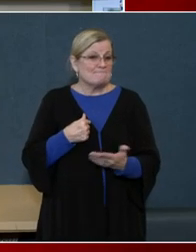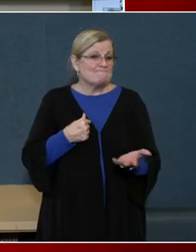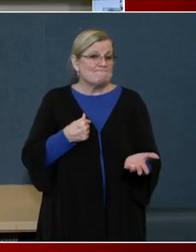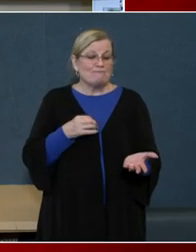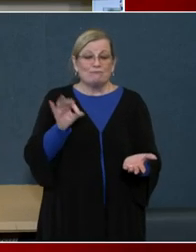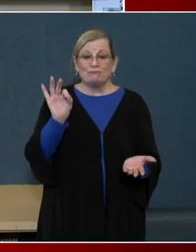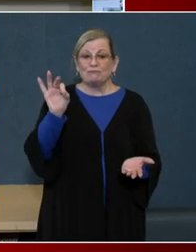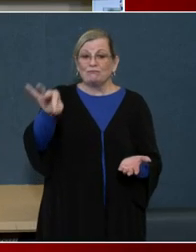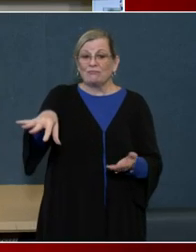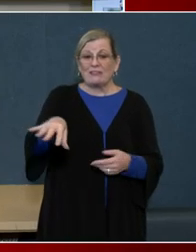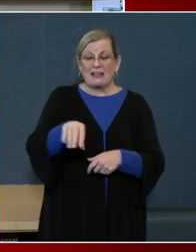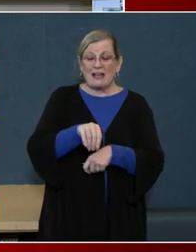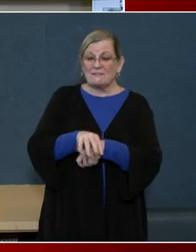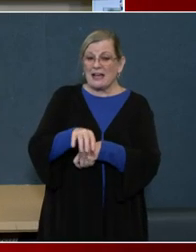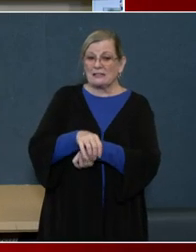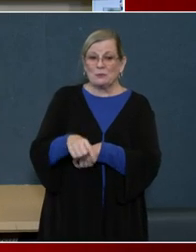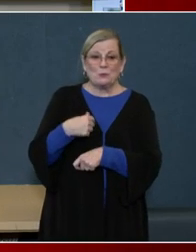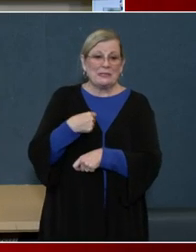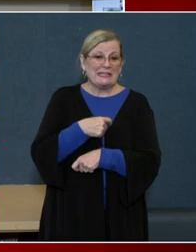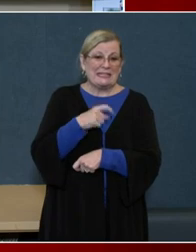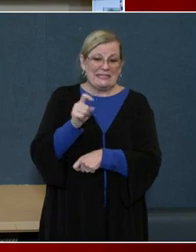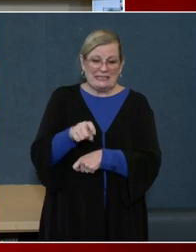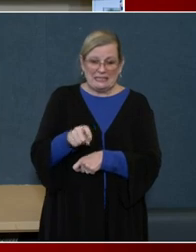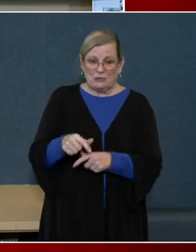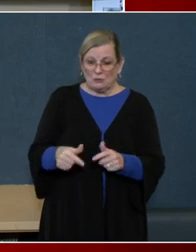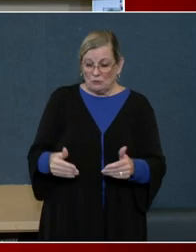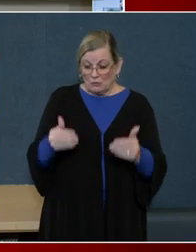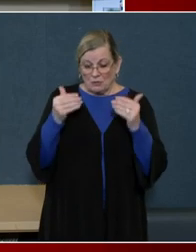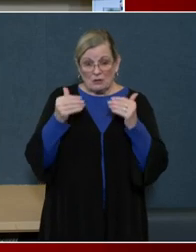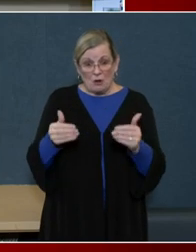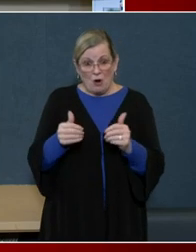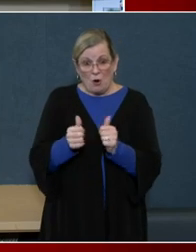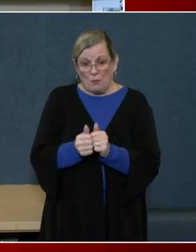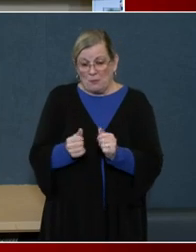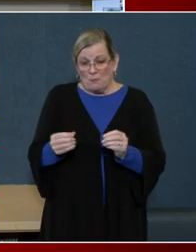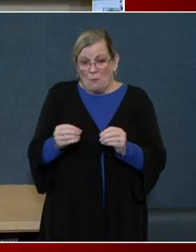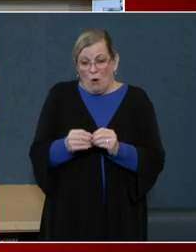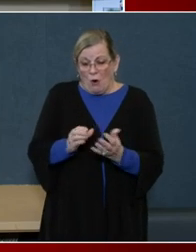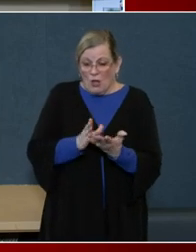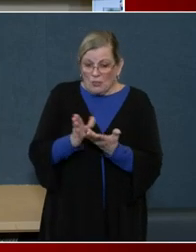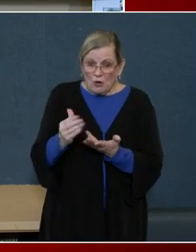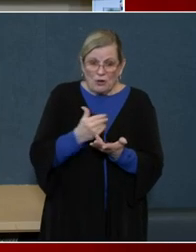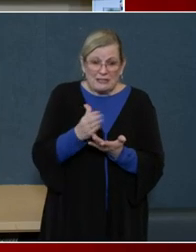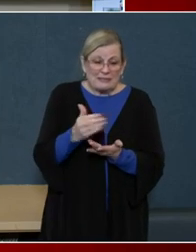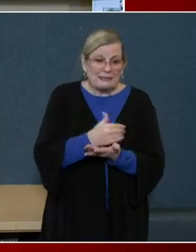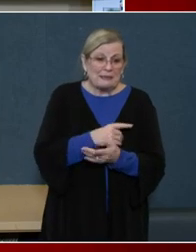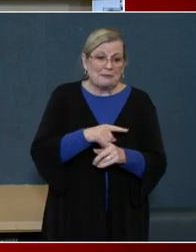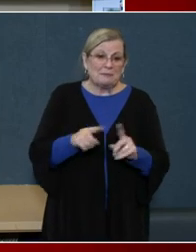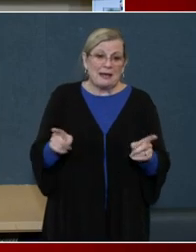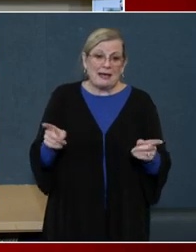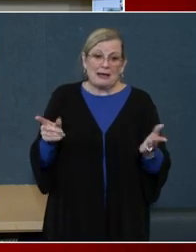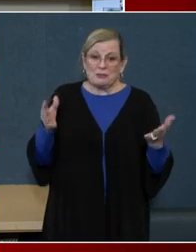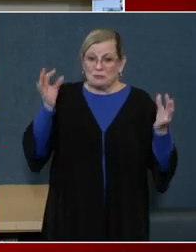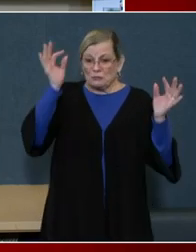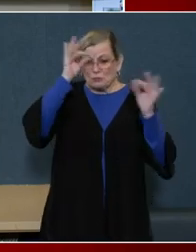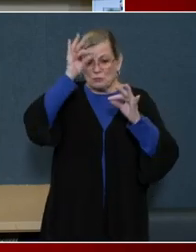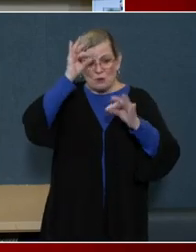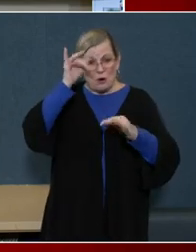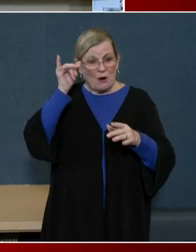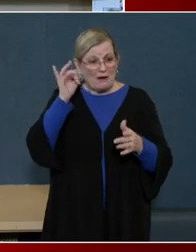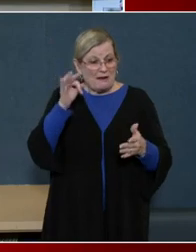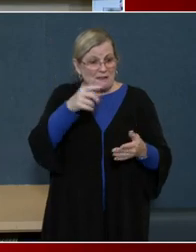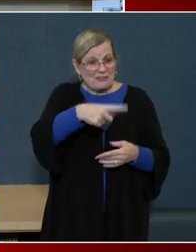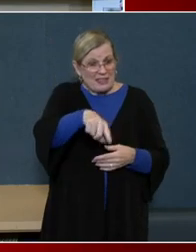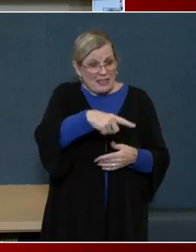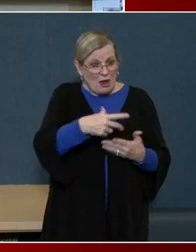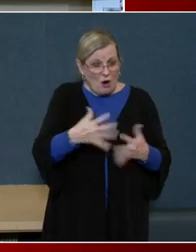more thoroughly, but we would assume, because we don't know what our close contacts happened